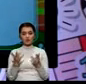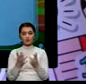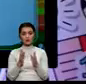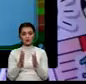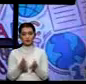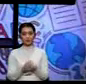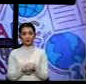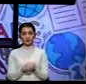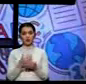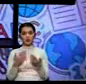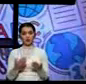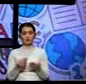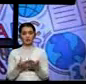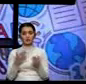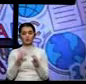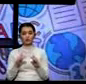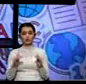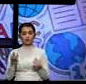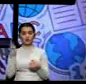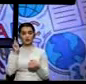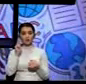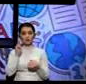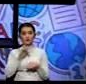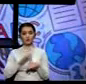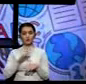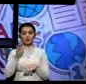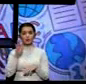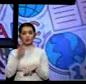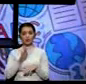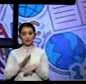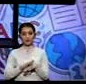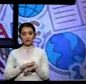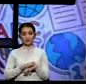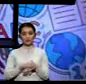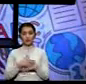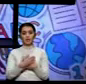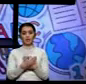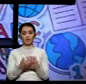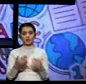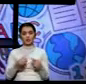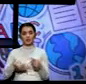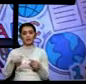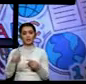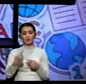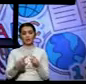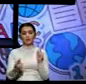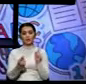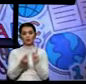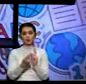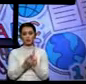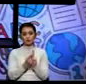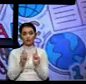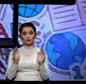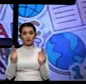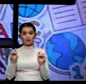kerak bo'ladi. Mana aziz o'quvchilar, shuning bilan bugungi darsimiz o'z nihoyasiga yetdi. Sizlar bilan keyingi efir orqali